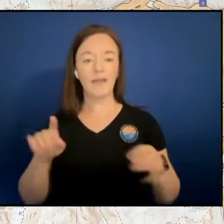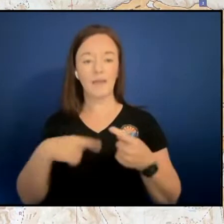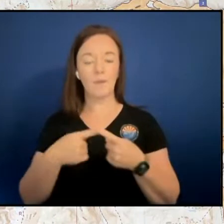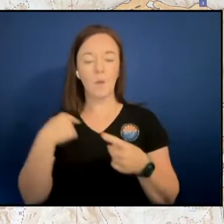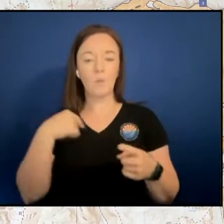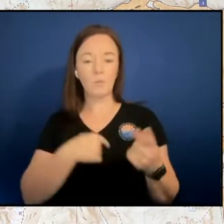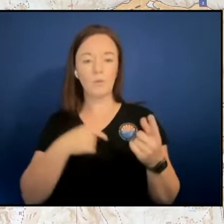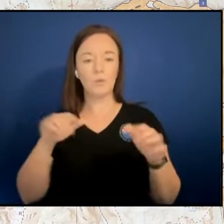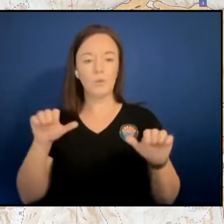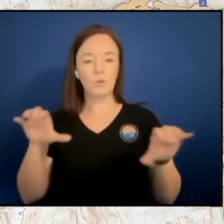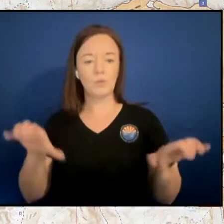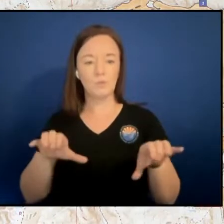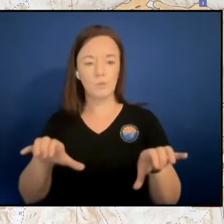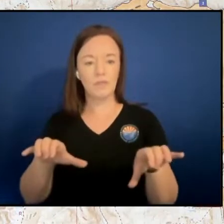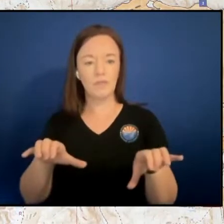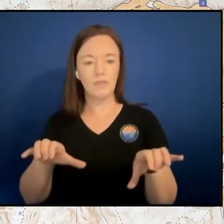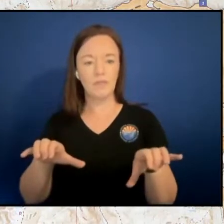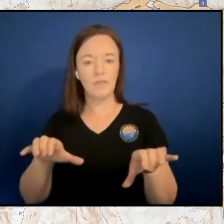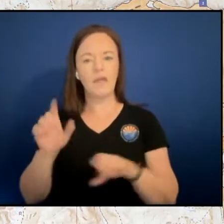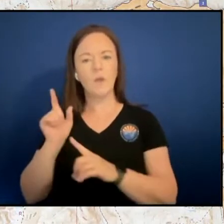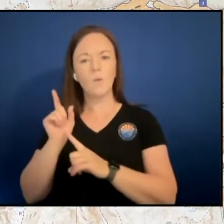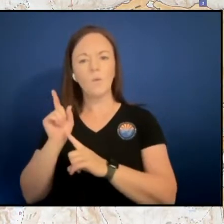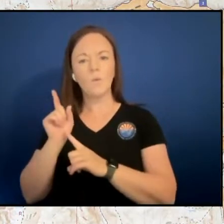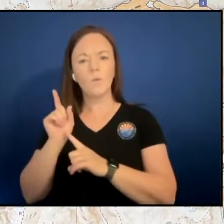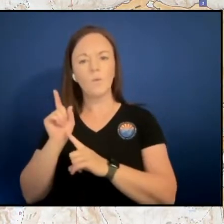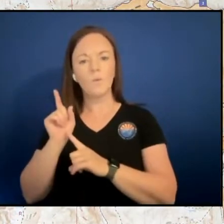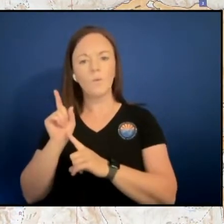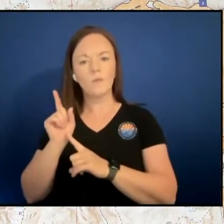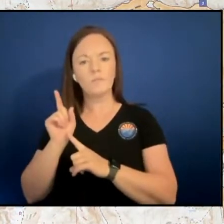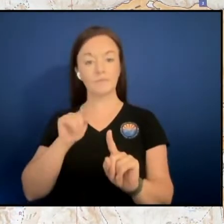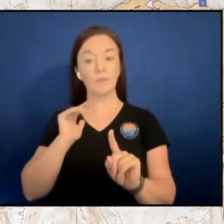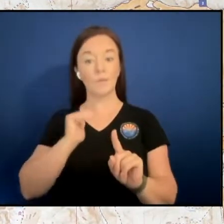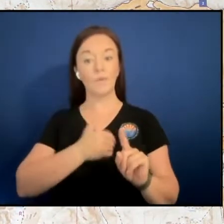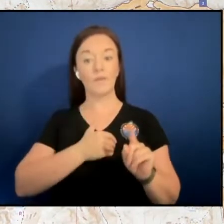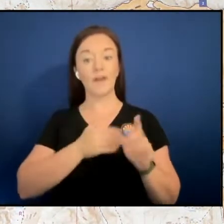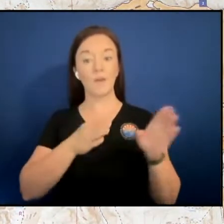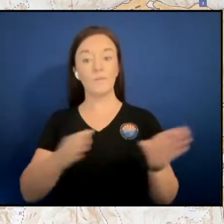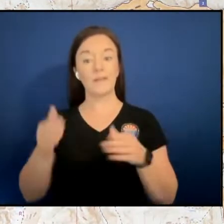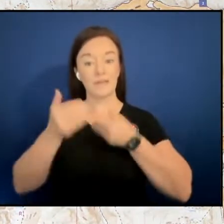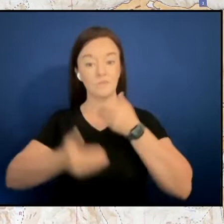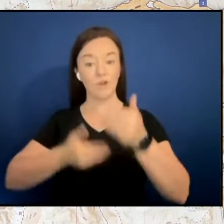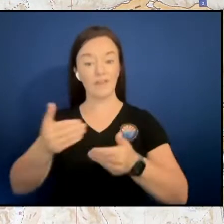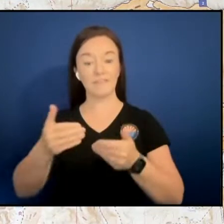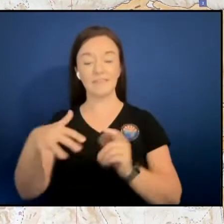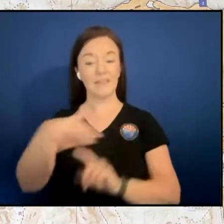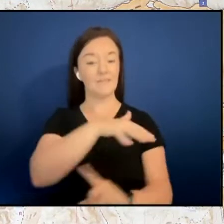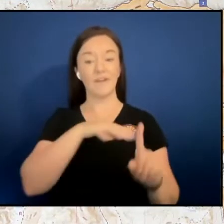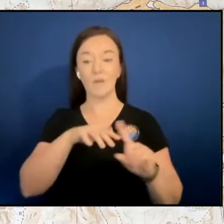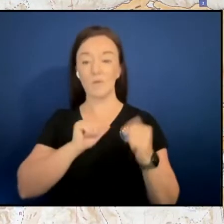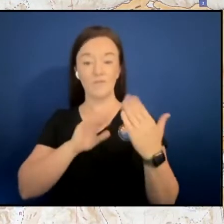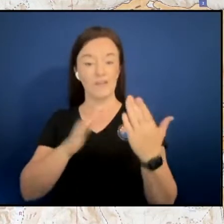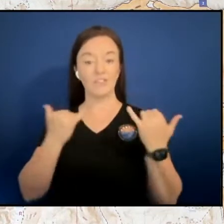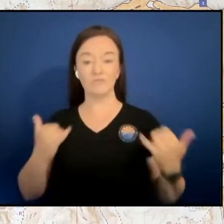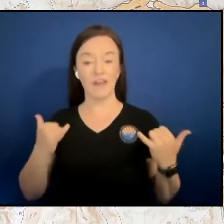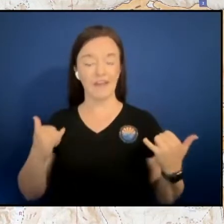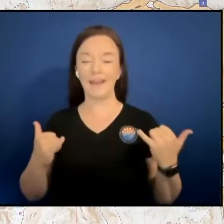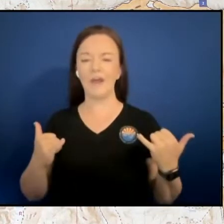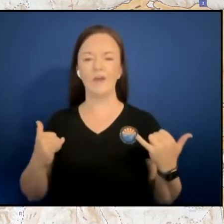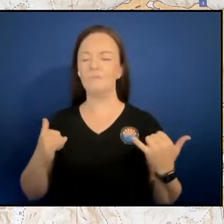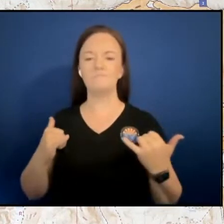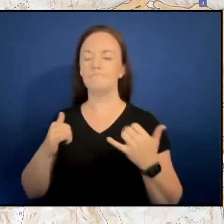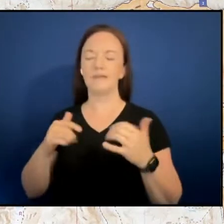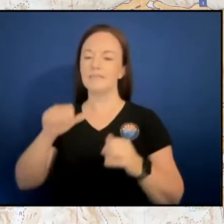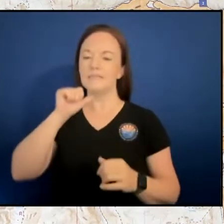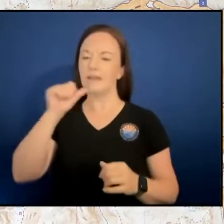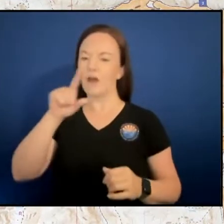that is when our planning process and the environment we're going to face right now aren't necessarily useful. And that's when